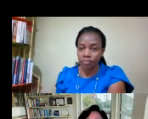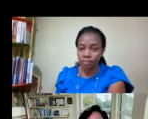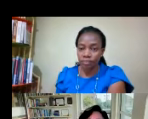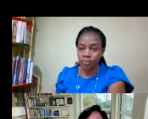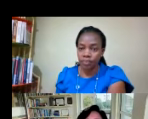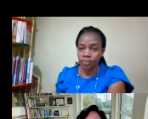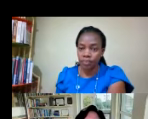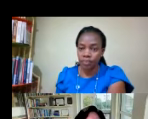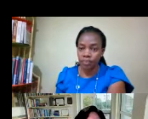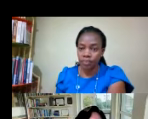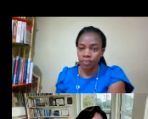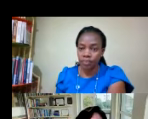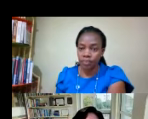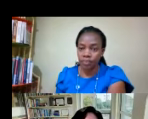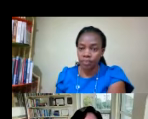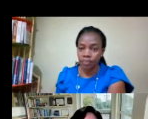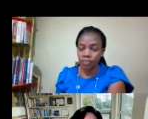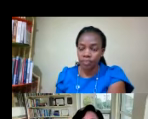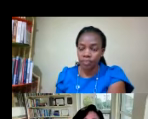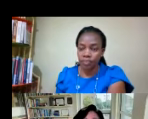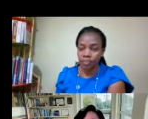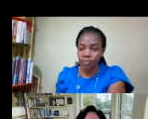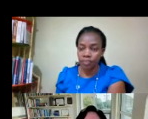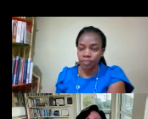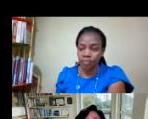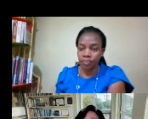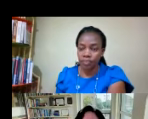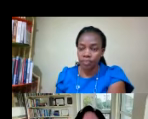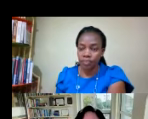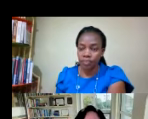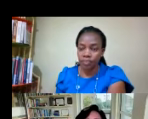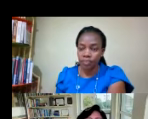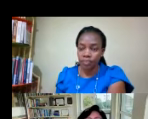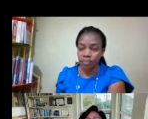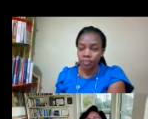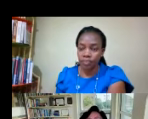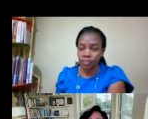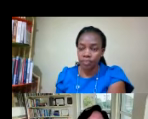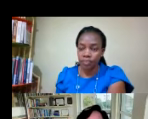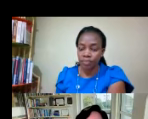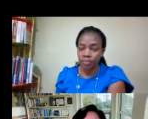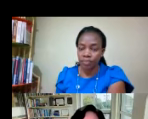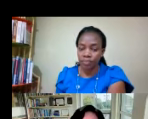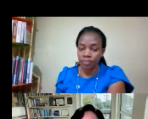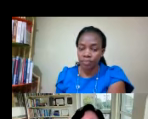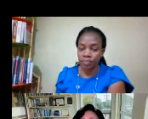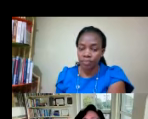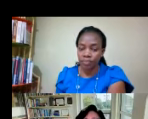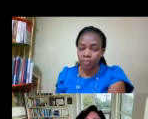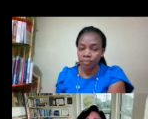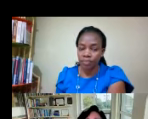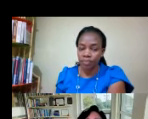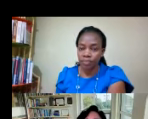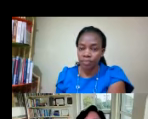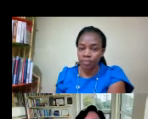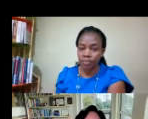explain their child's behavior. So if the child has been very naughty, has not been behaving, or has not been doing